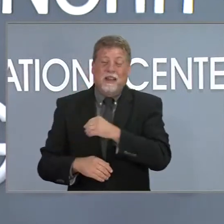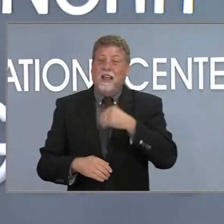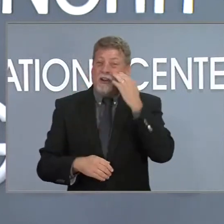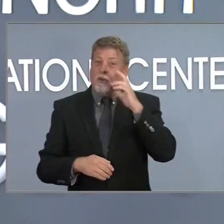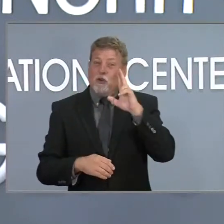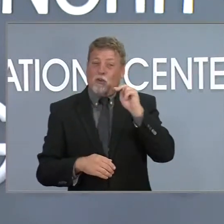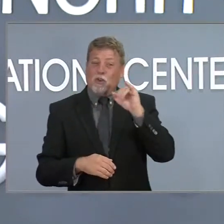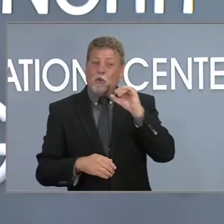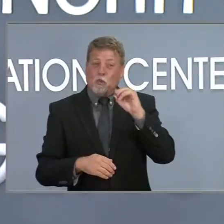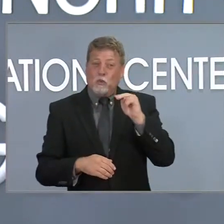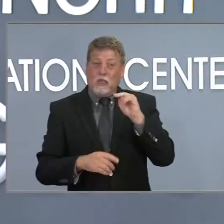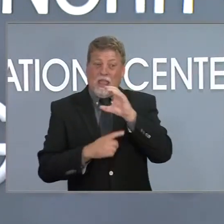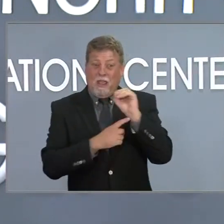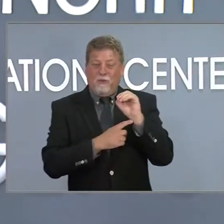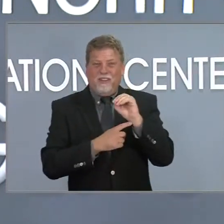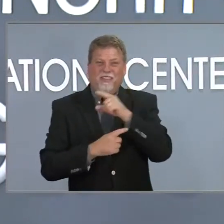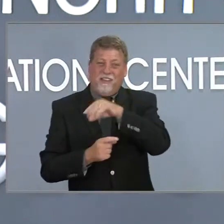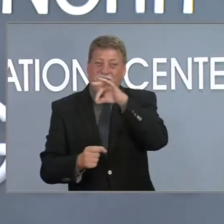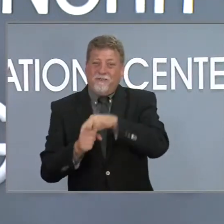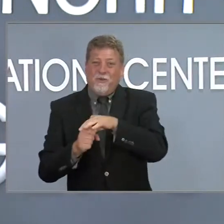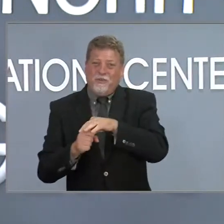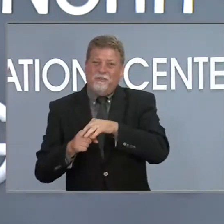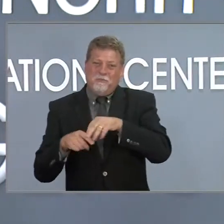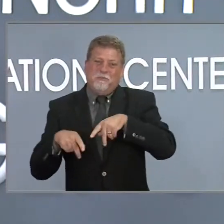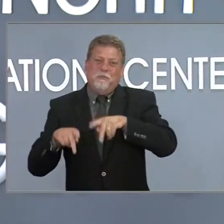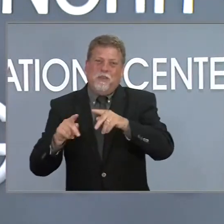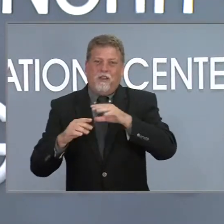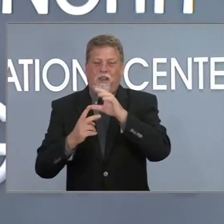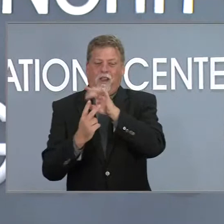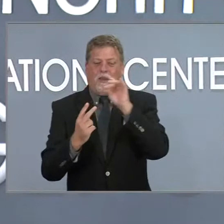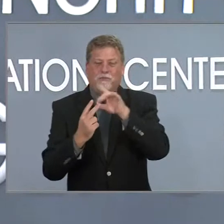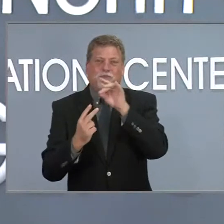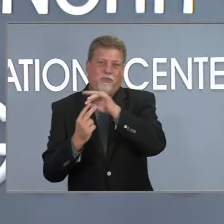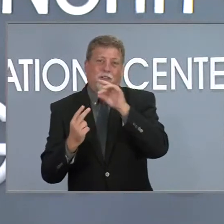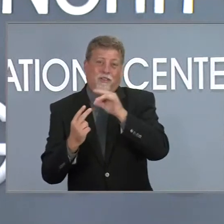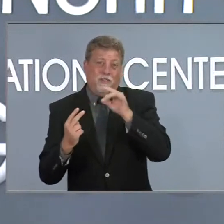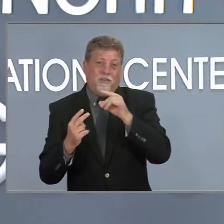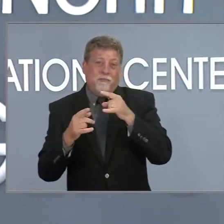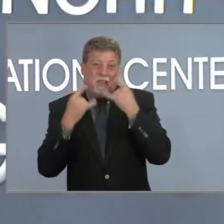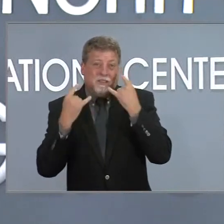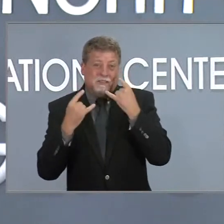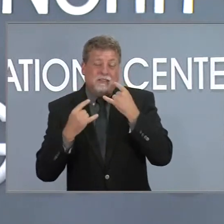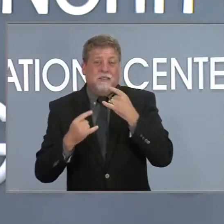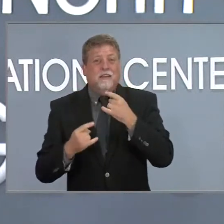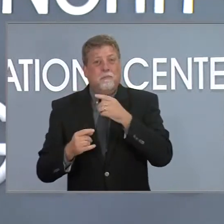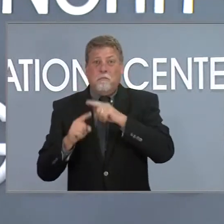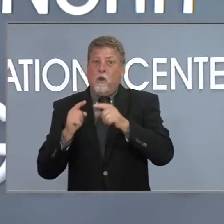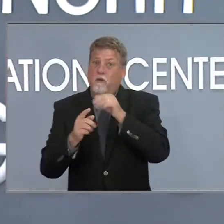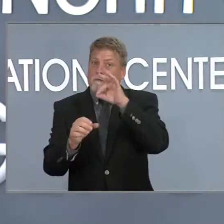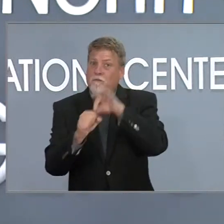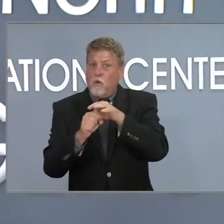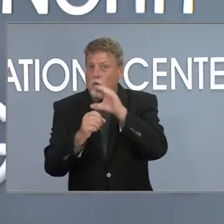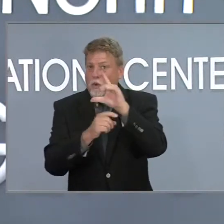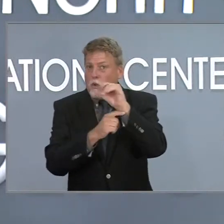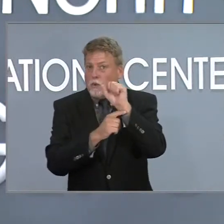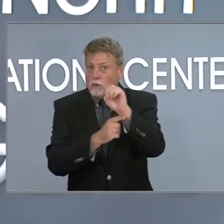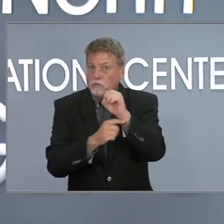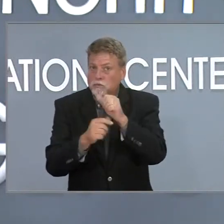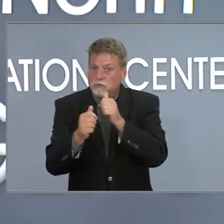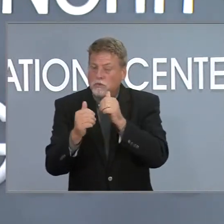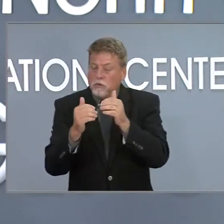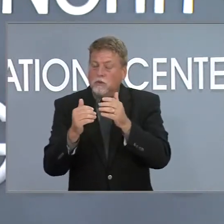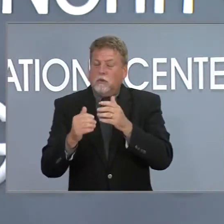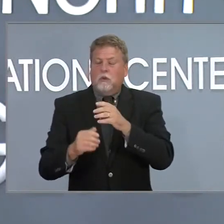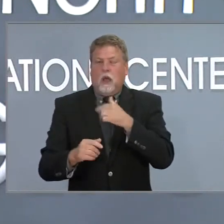close vote, I hope they will change their mind on this and move to a mandatory mask mandate there in order